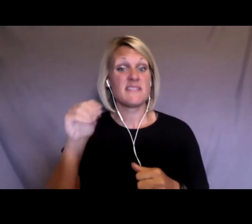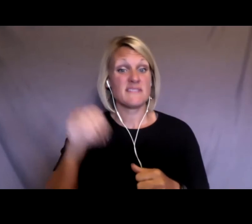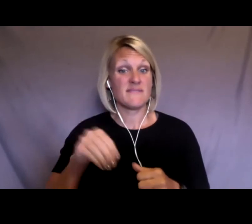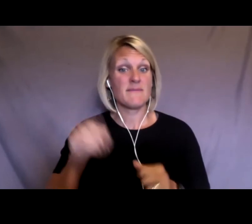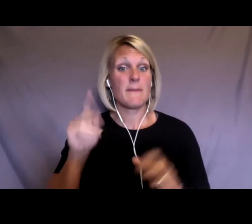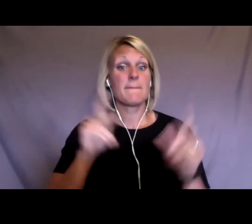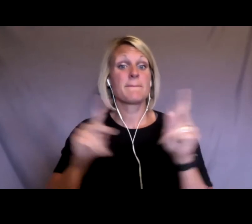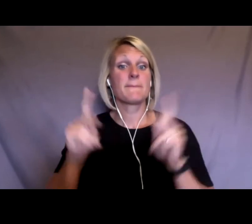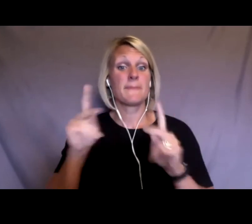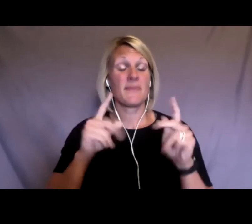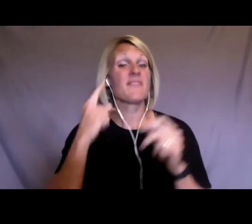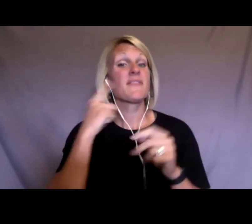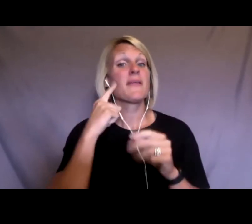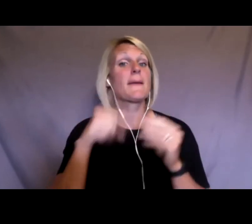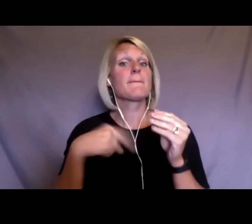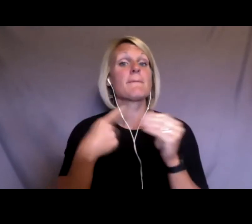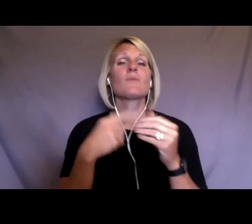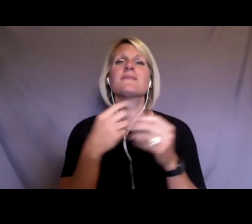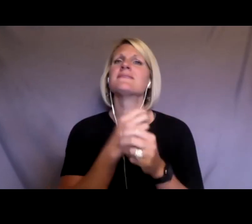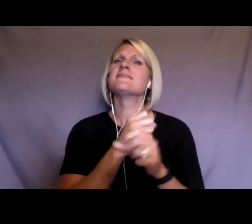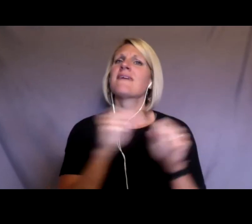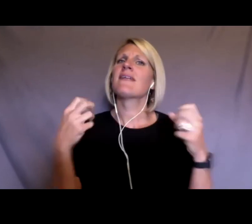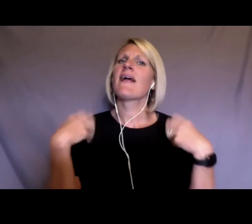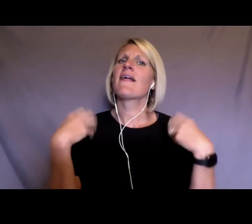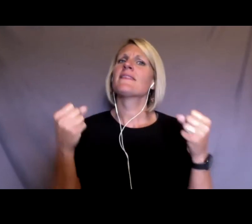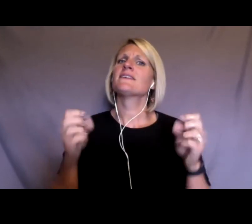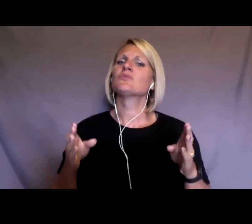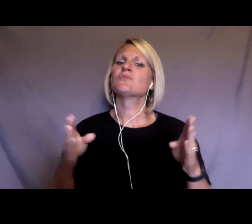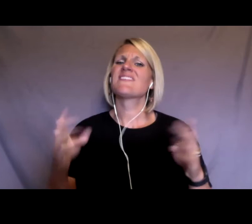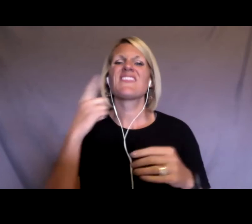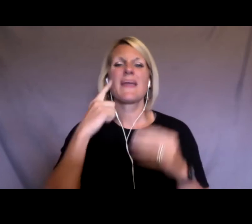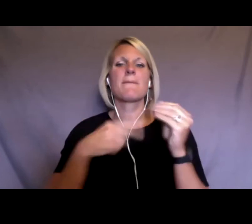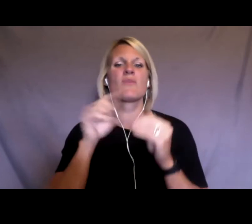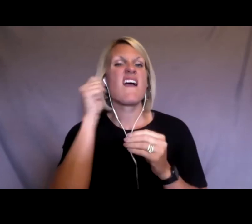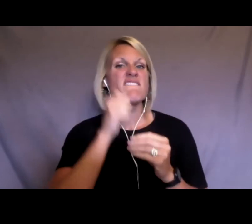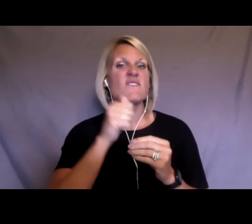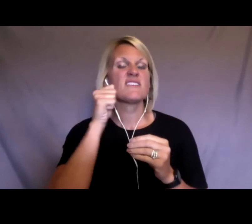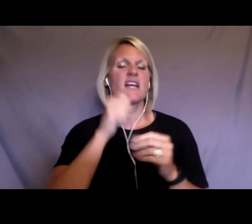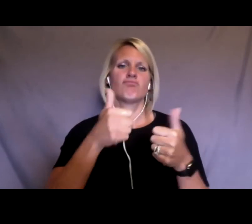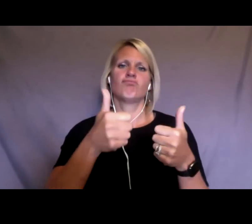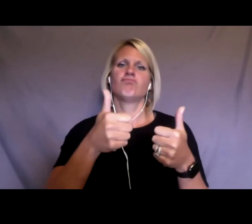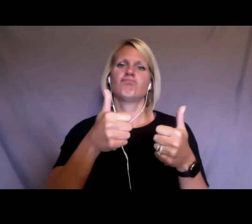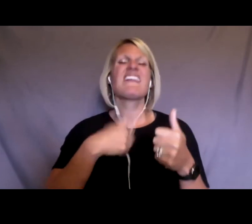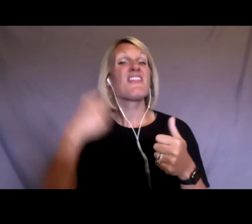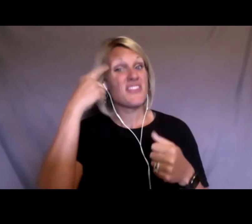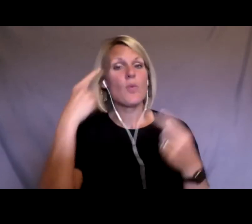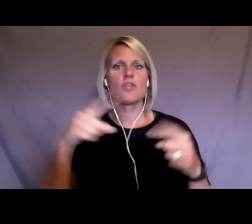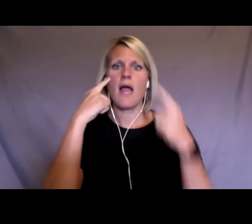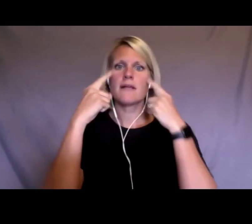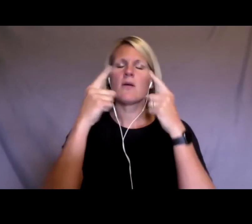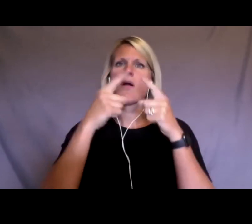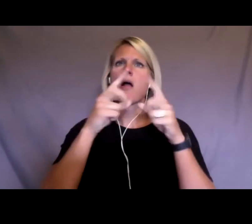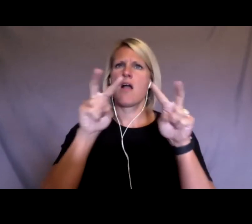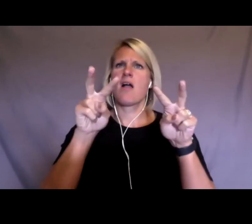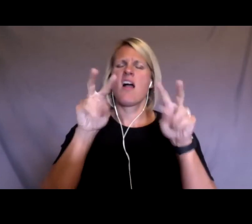think about safe and healthy and equitable streets and access every day. That's fantastic. And I think that once your eyes are open, you